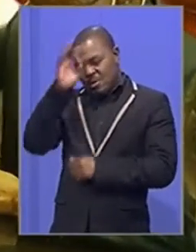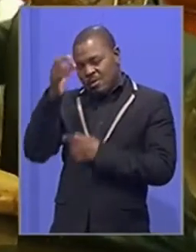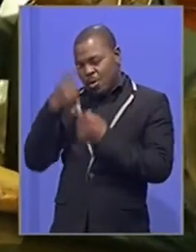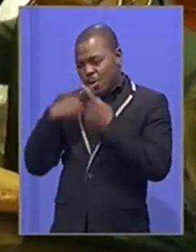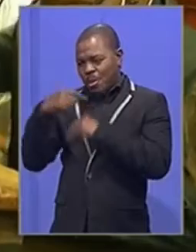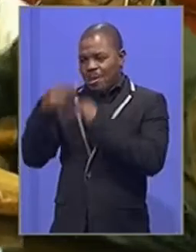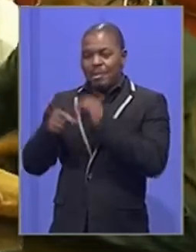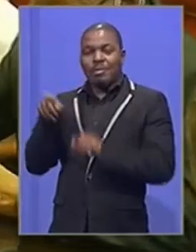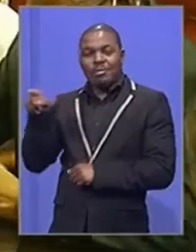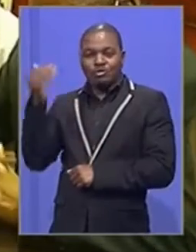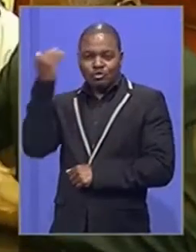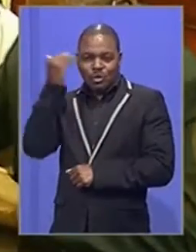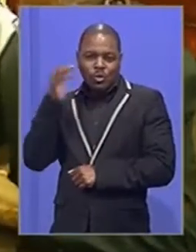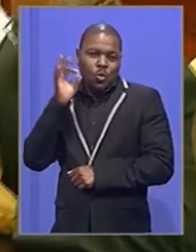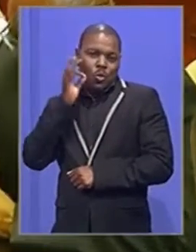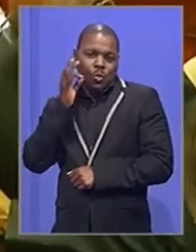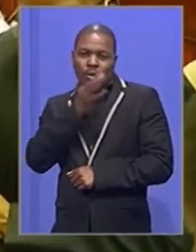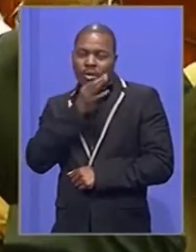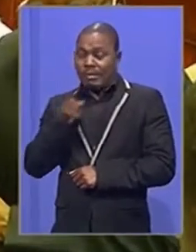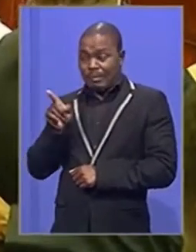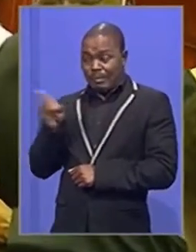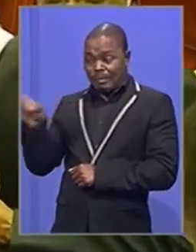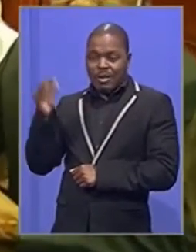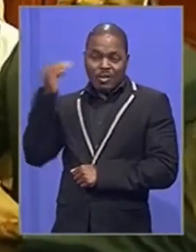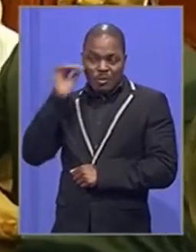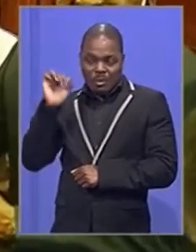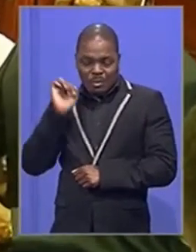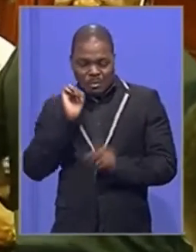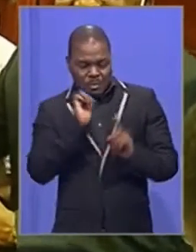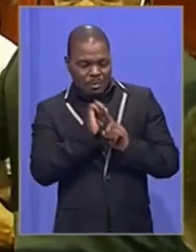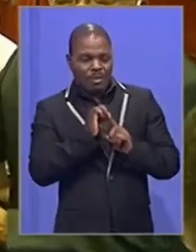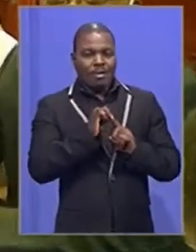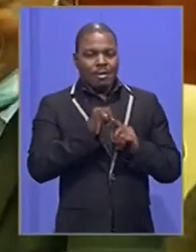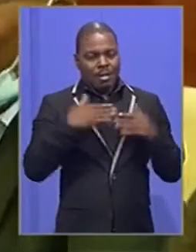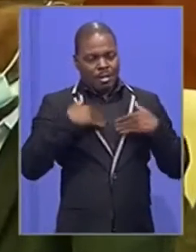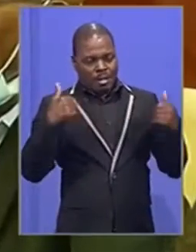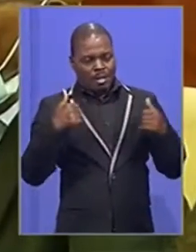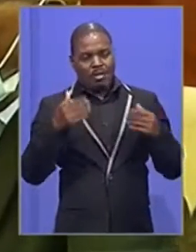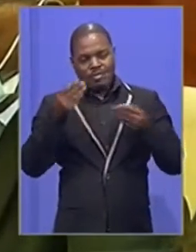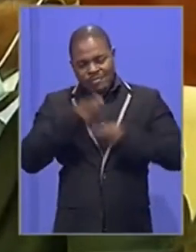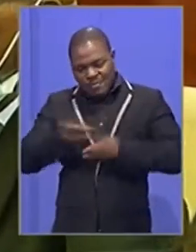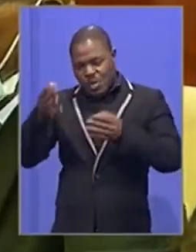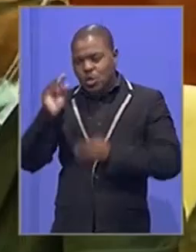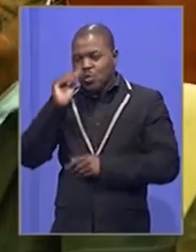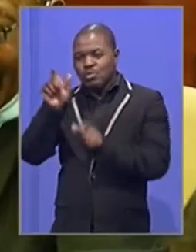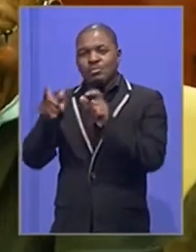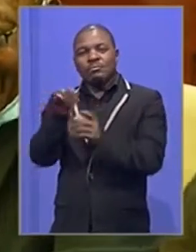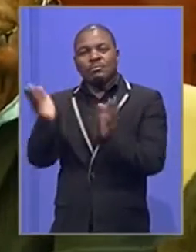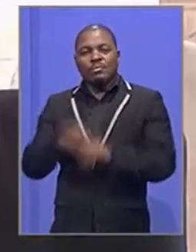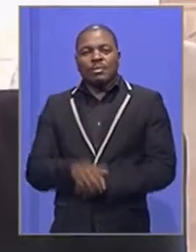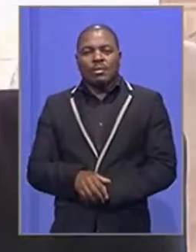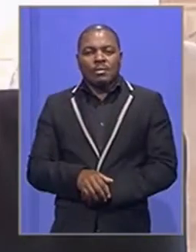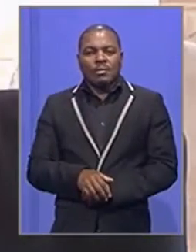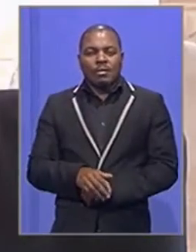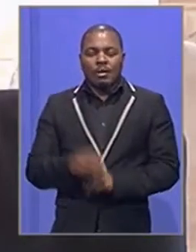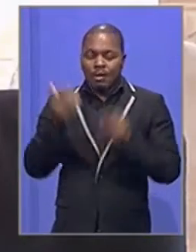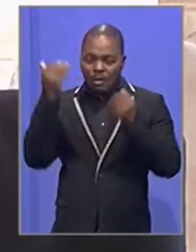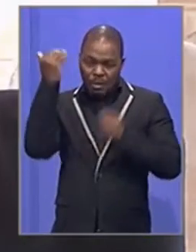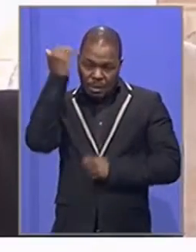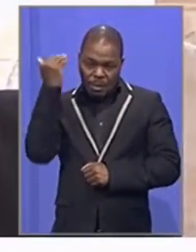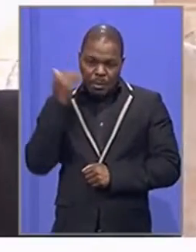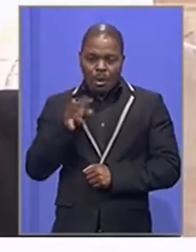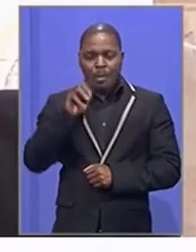Advocate Downer a nyenyelepisitse ditaba tse mabapi le bophelo ba hae mekgatlong ya ditaba. Advocate Mpofu argued there as well that